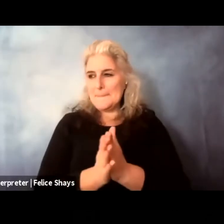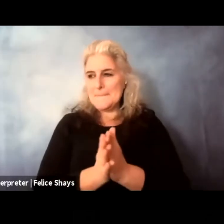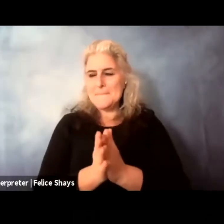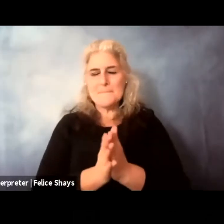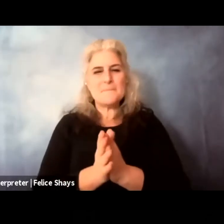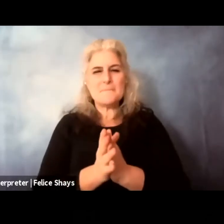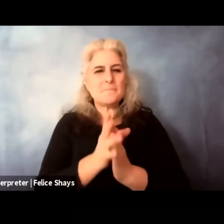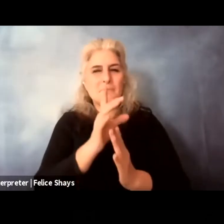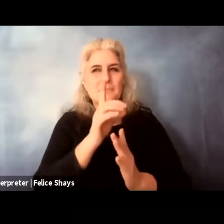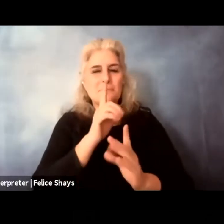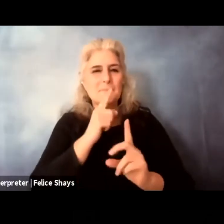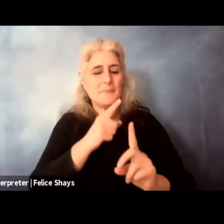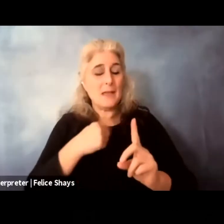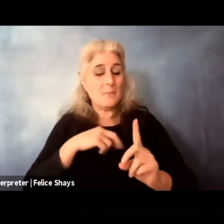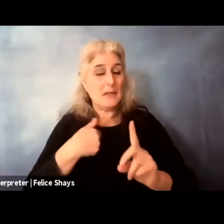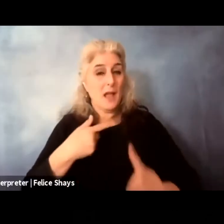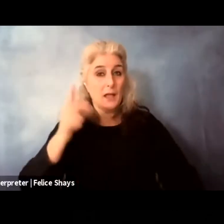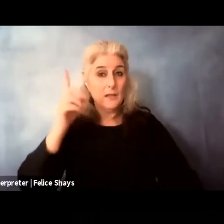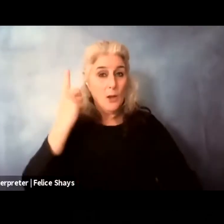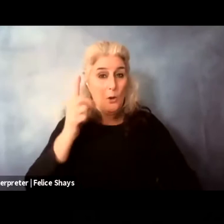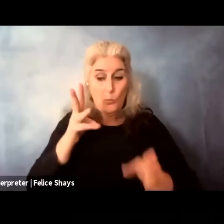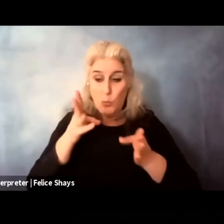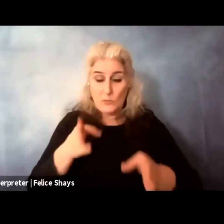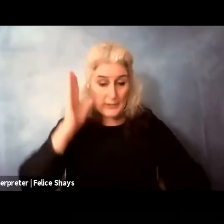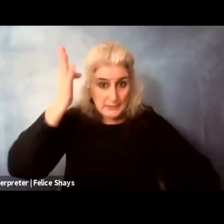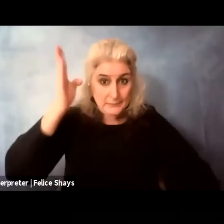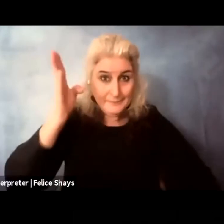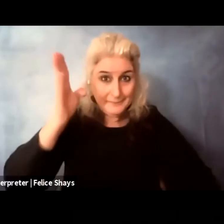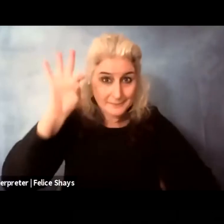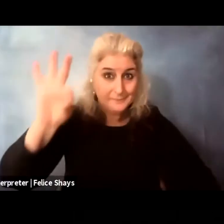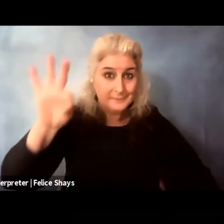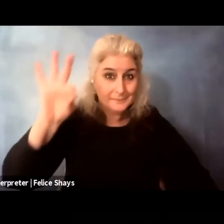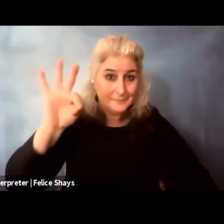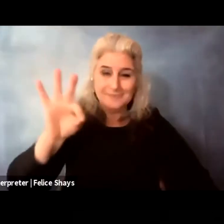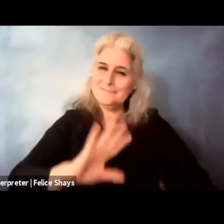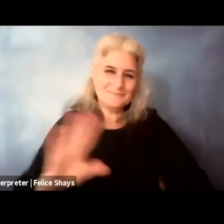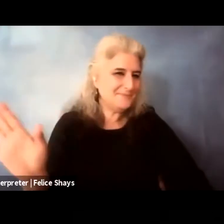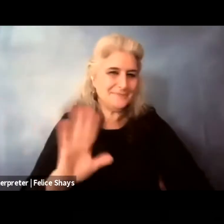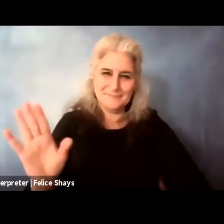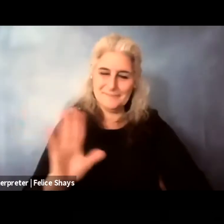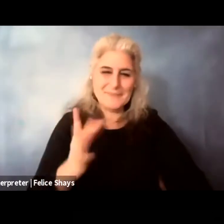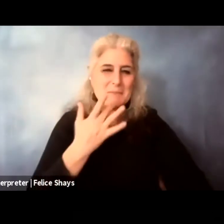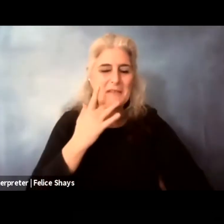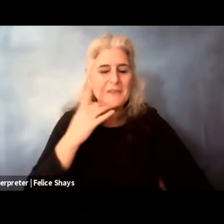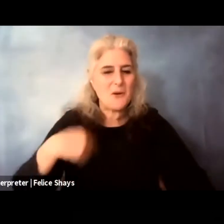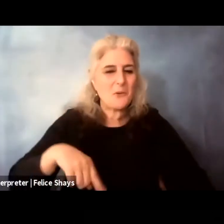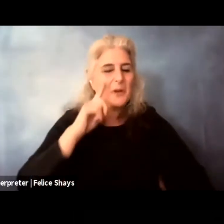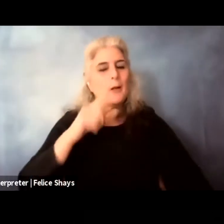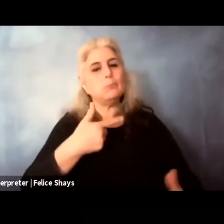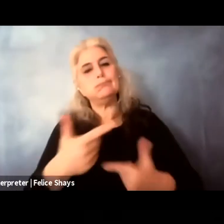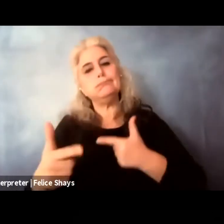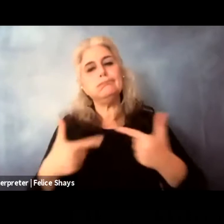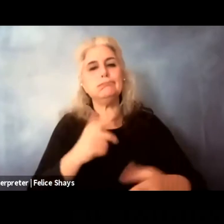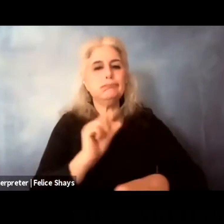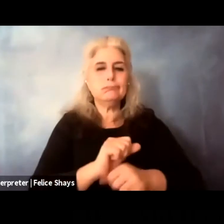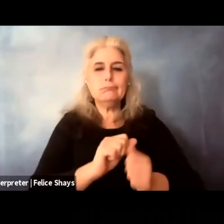where I talk to you. A workshop is where we, participate and sort of collaborate